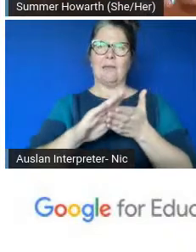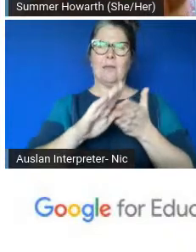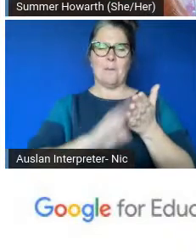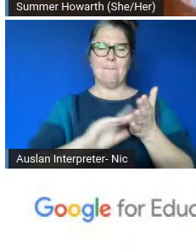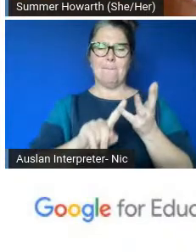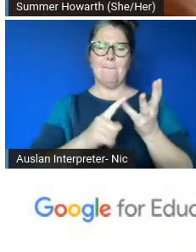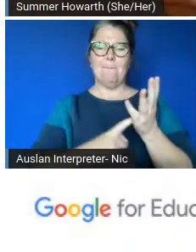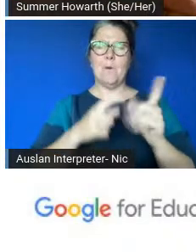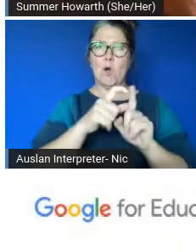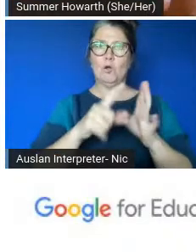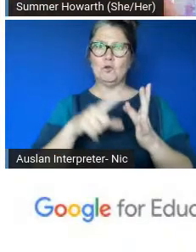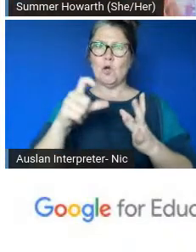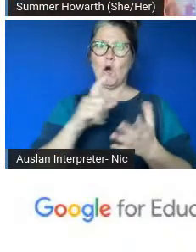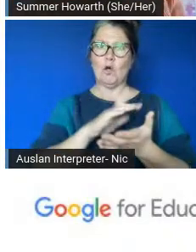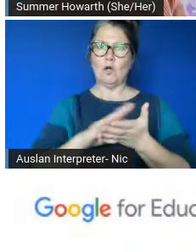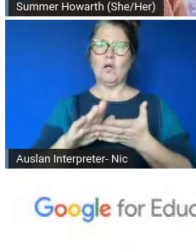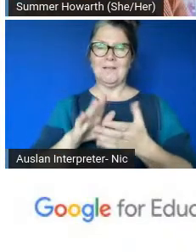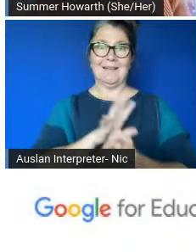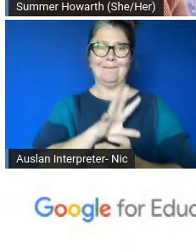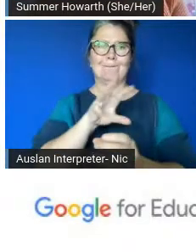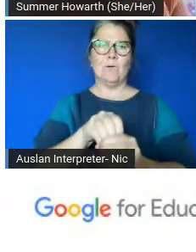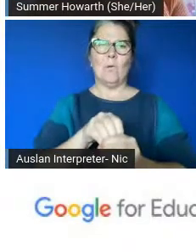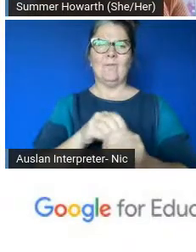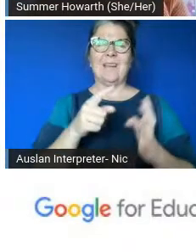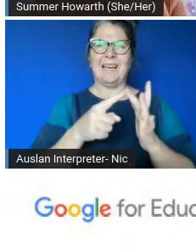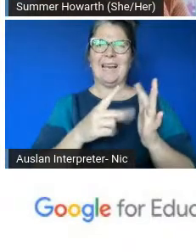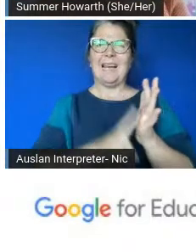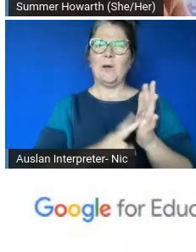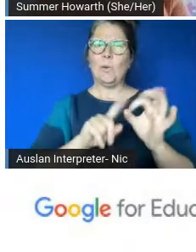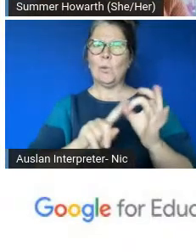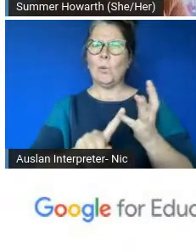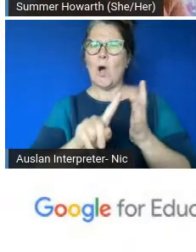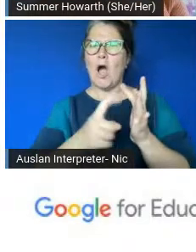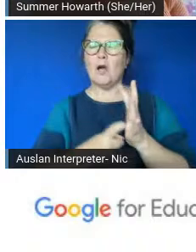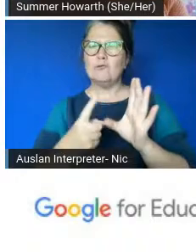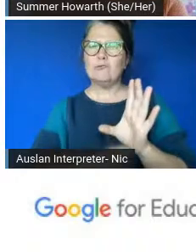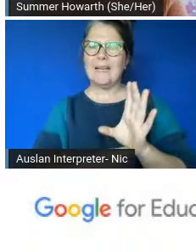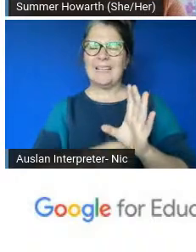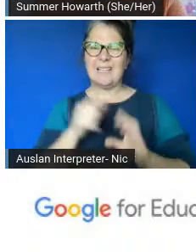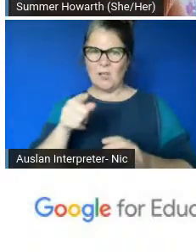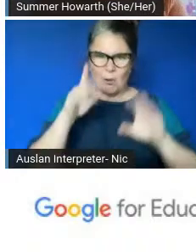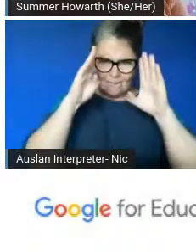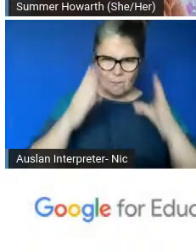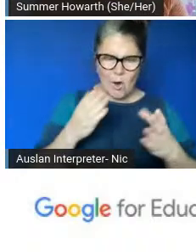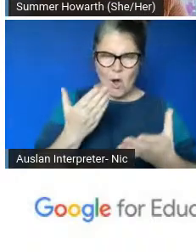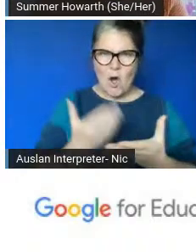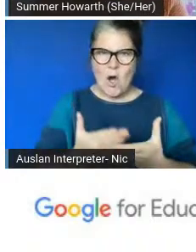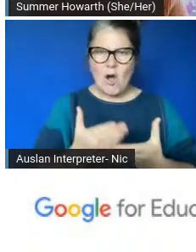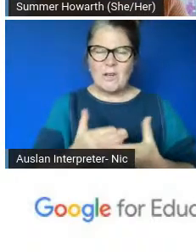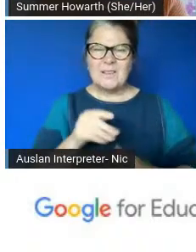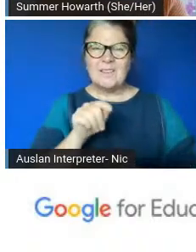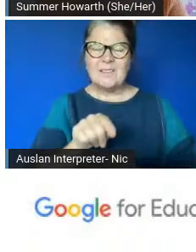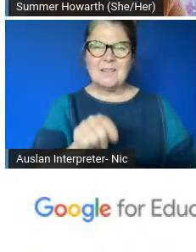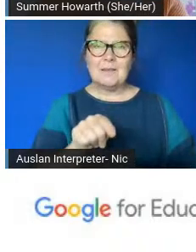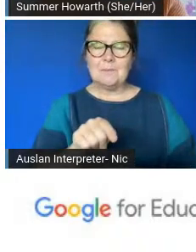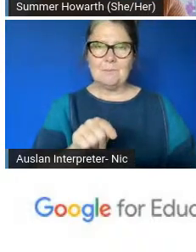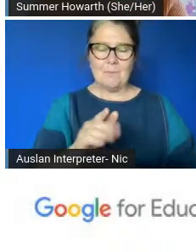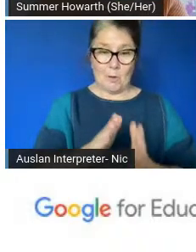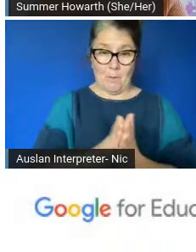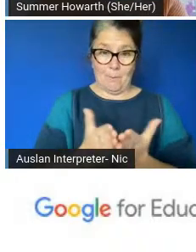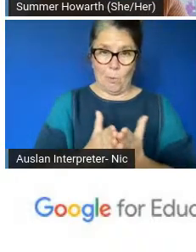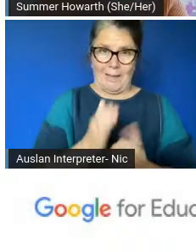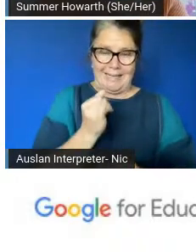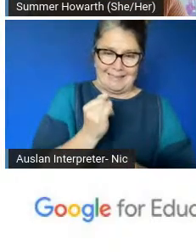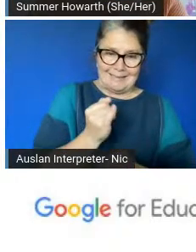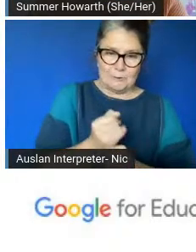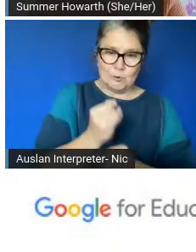things like project-based learning, and you might look at places like High Tech High in San Diego or the Buck Institute in the States.